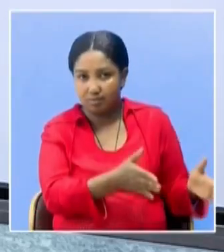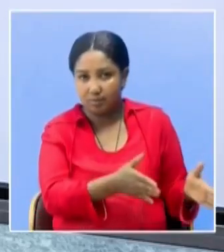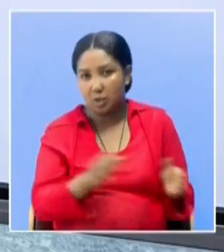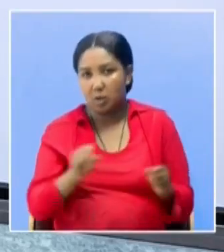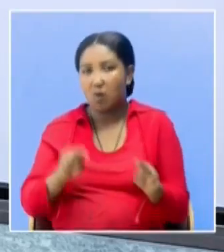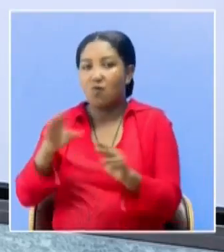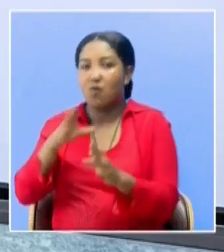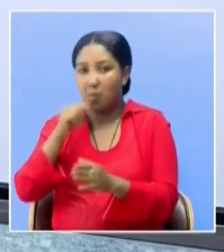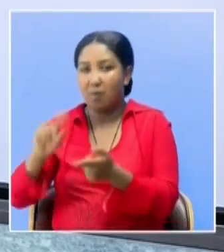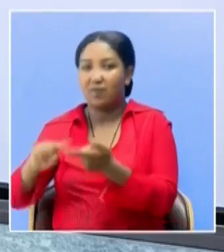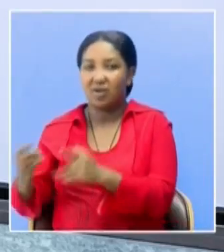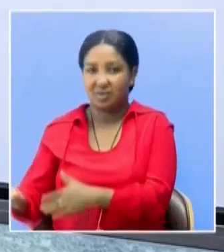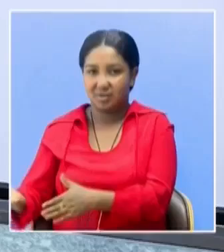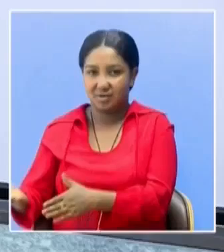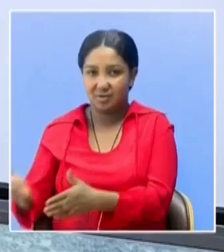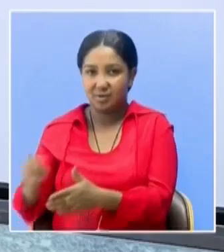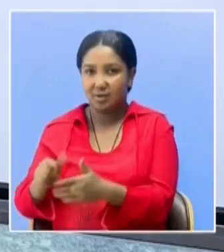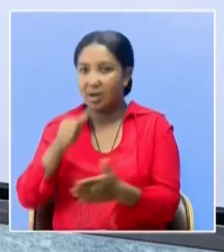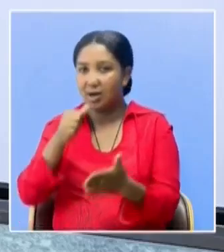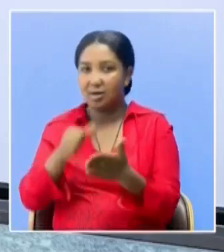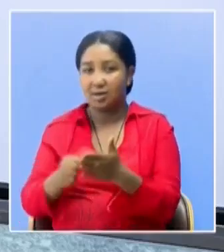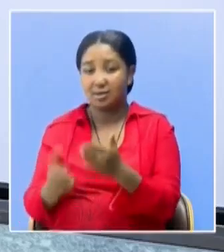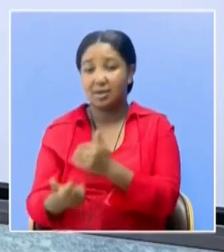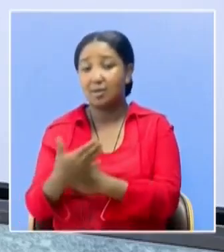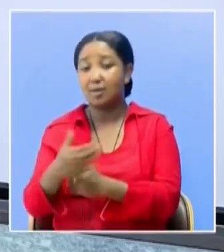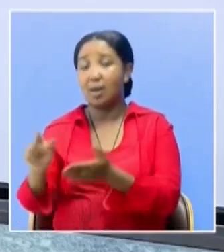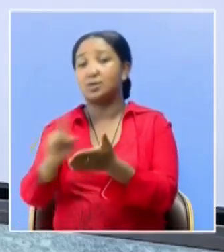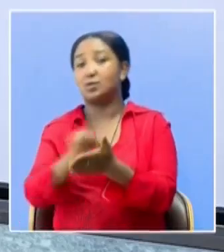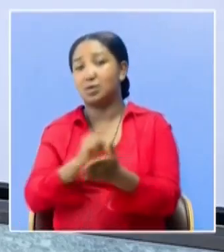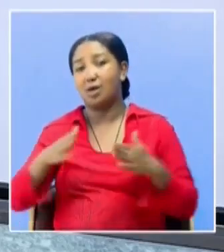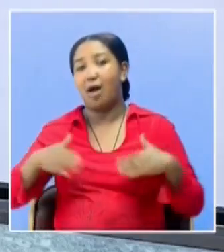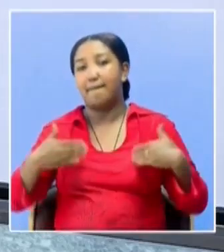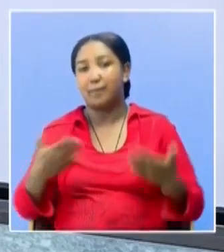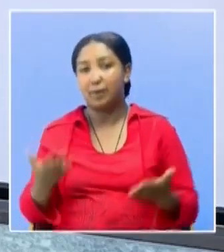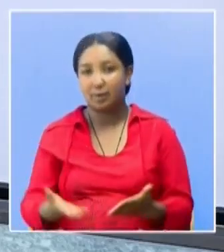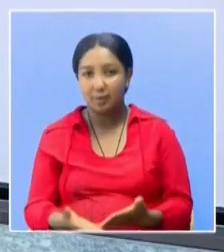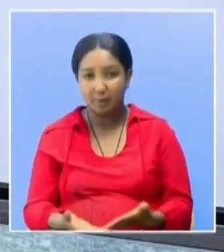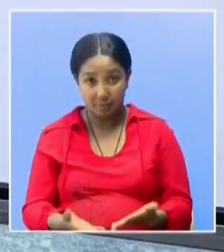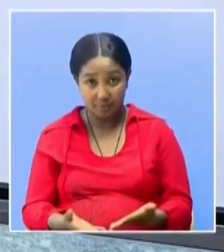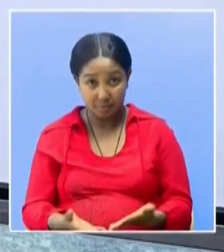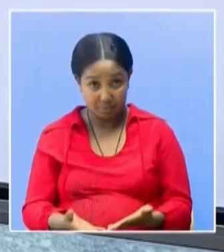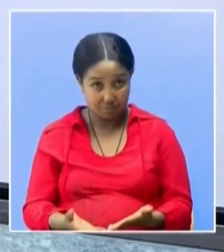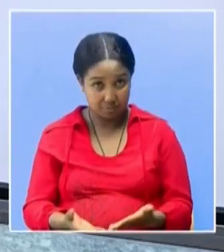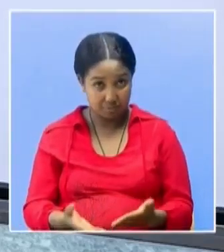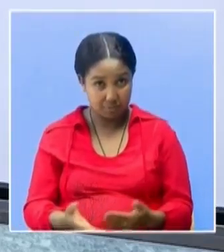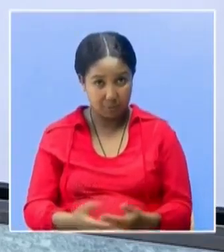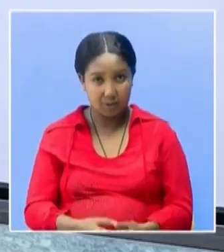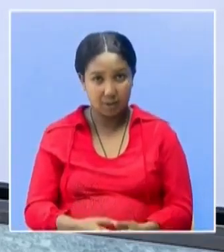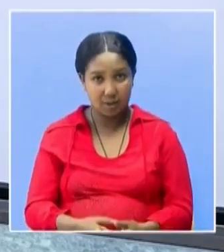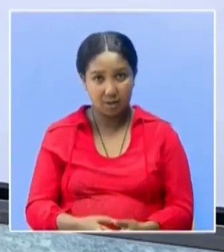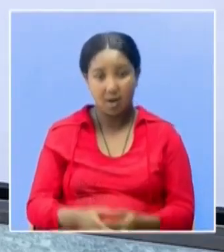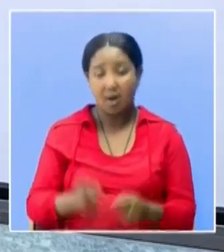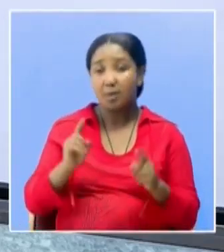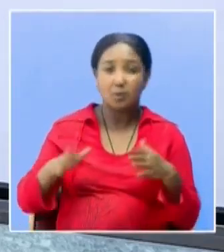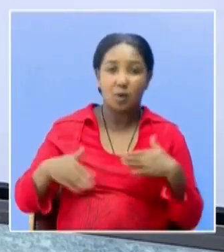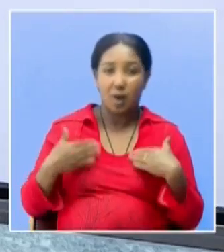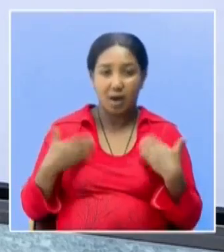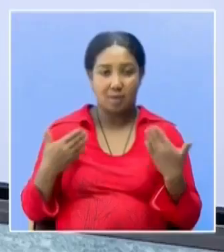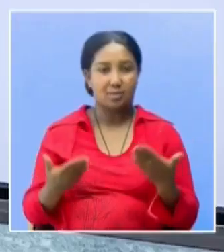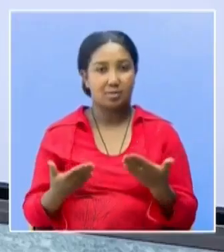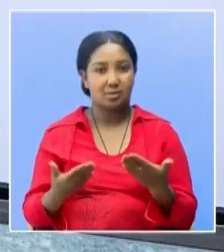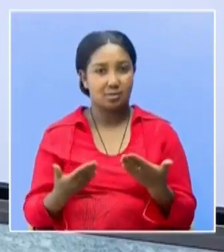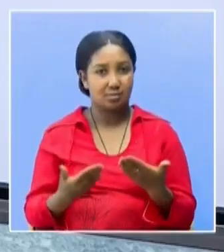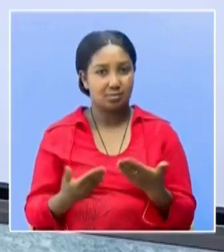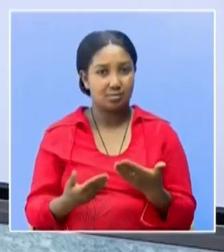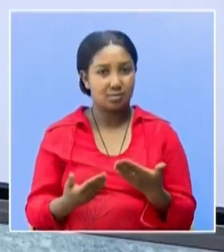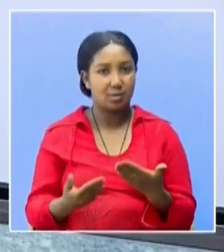So I feel so happy about the letter you sent me last week. So what makes it that's informal? It is happy, you know? I'm so glad. Yeah, I